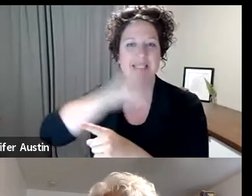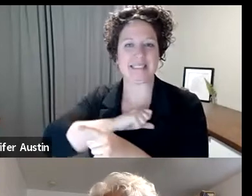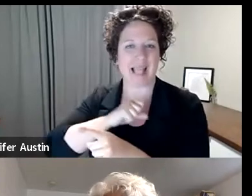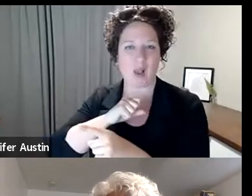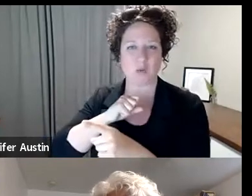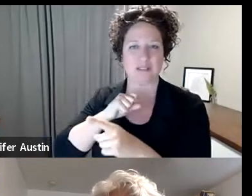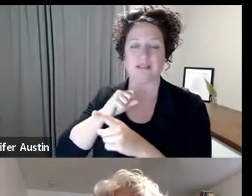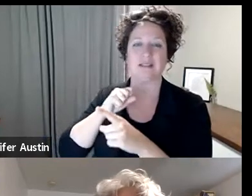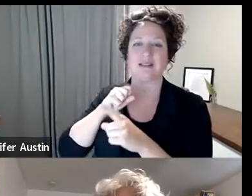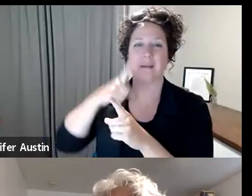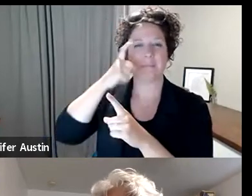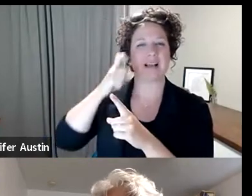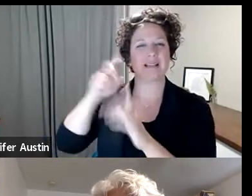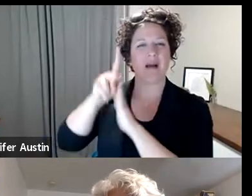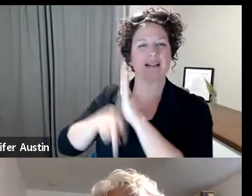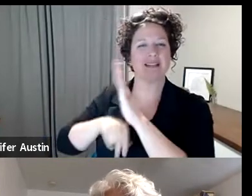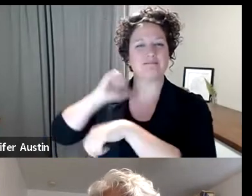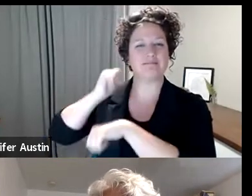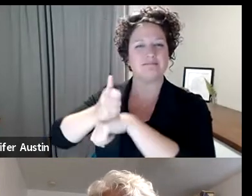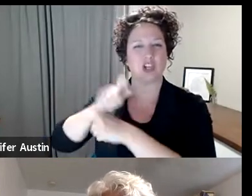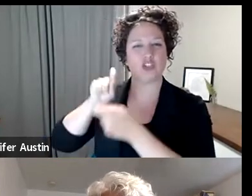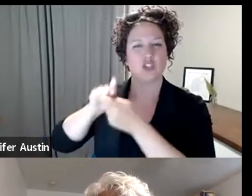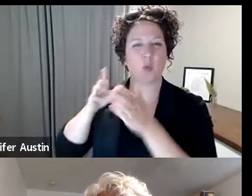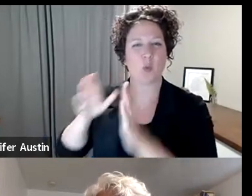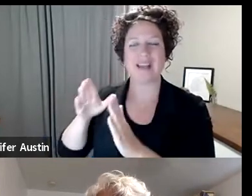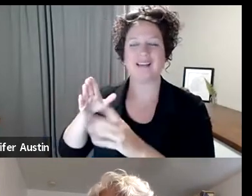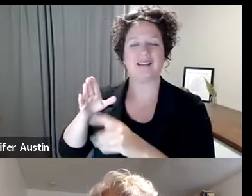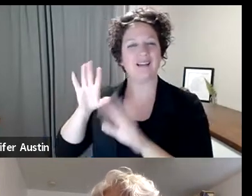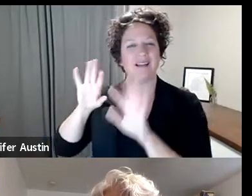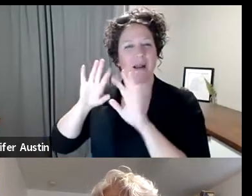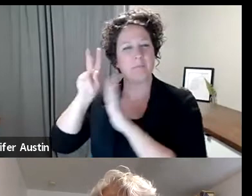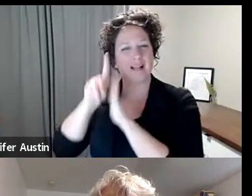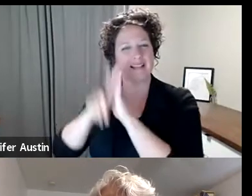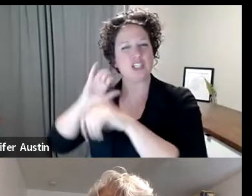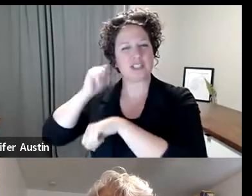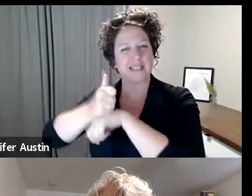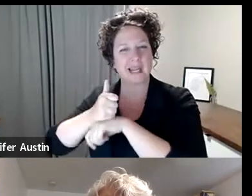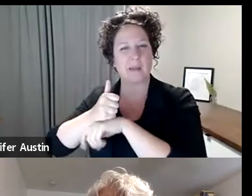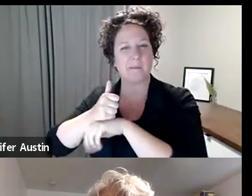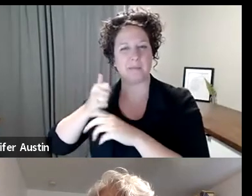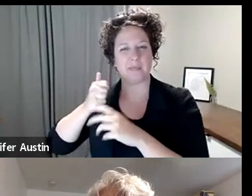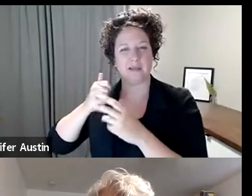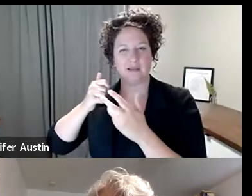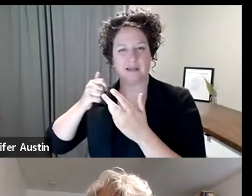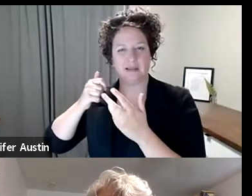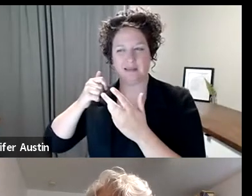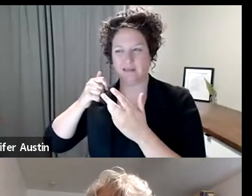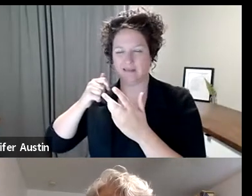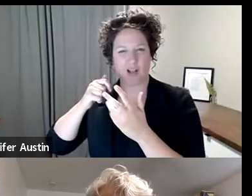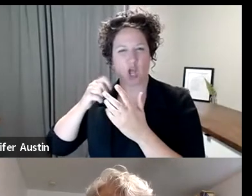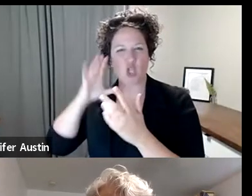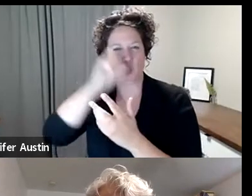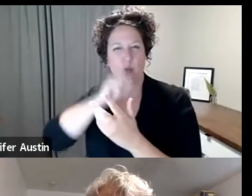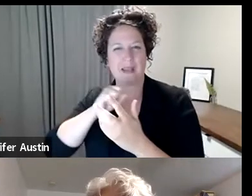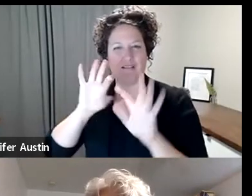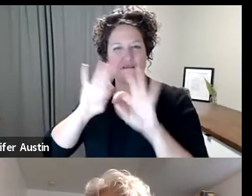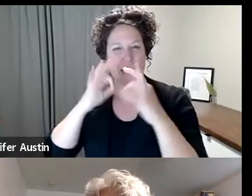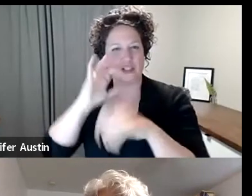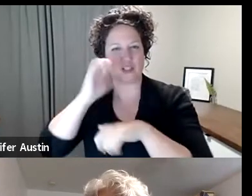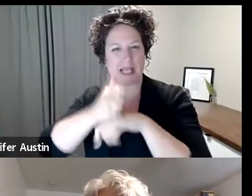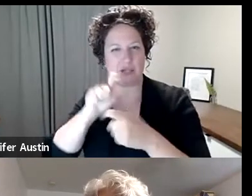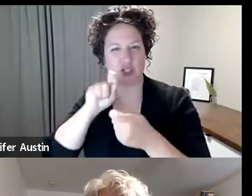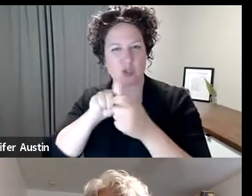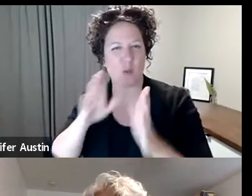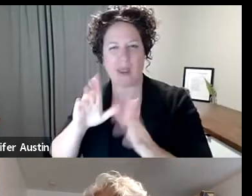constructed, assuming a certain kind of family architecture and assuming a certain kind of household architecture. So that's why